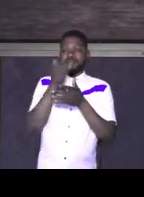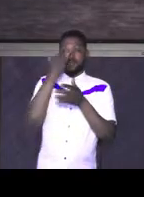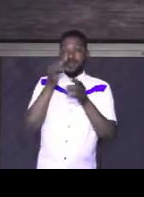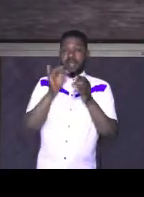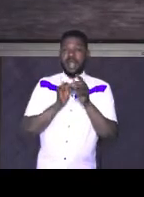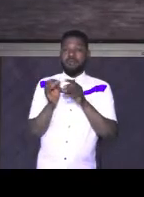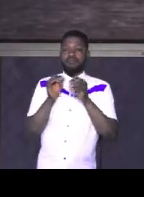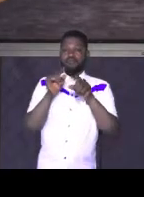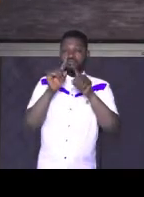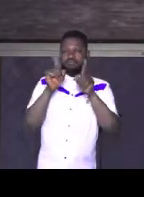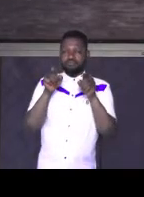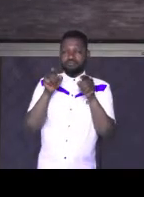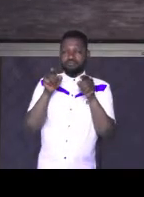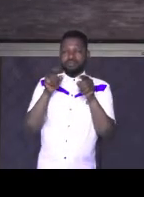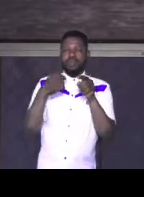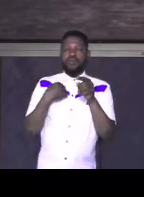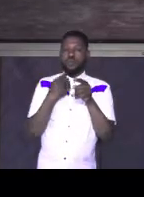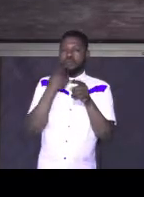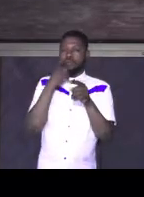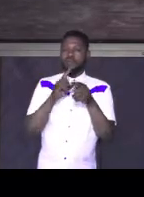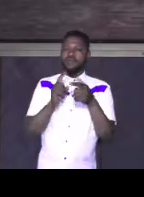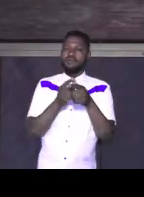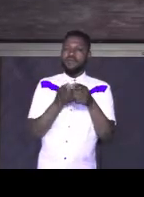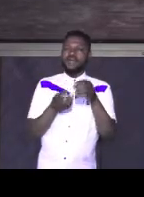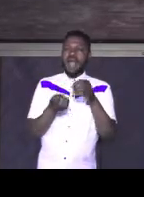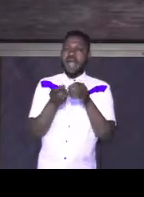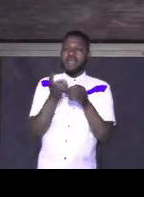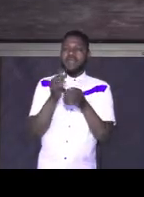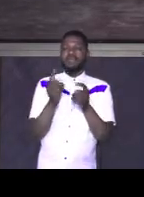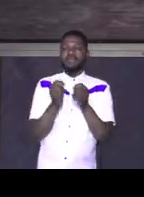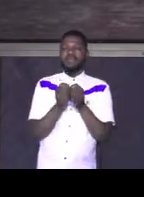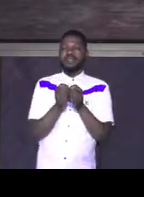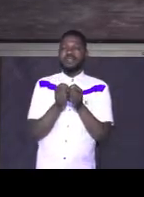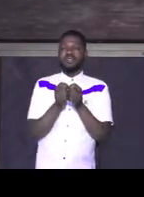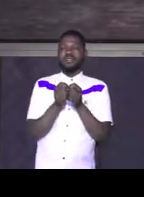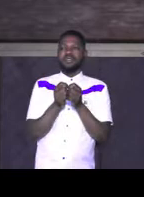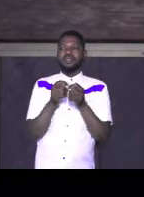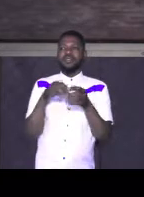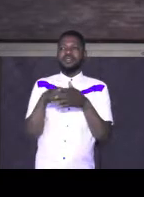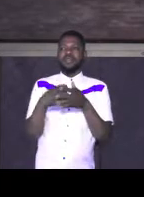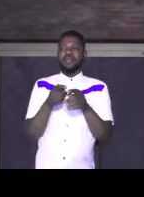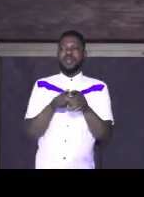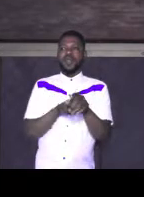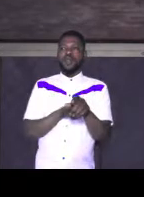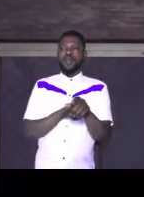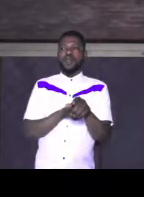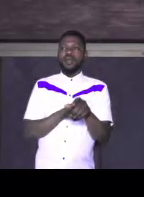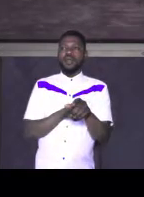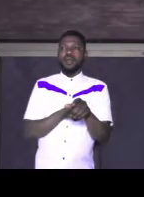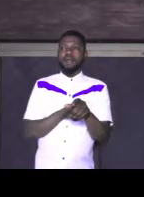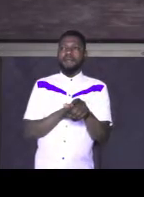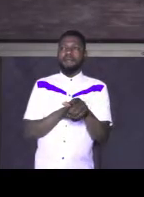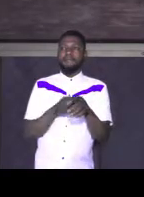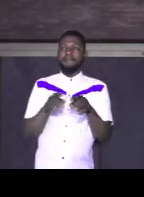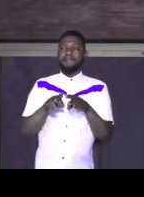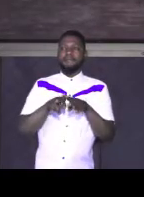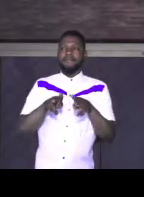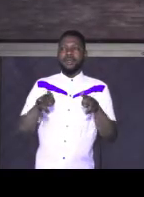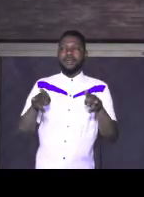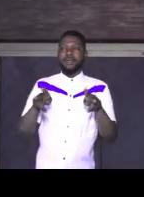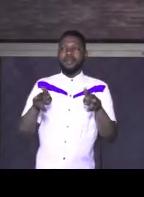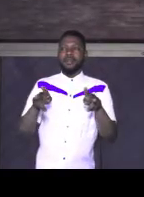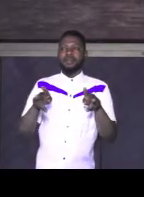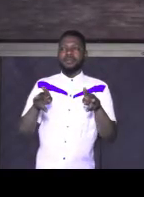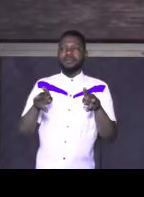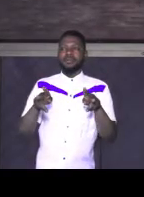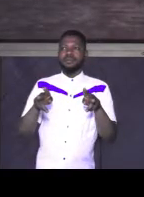in brackets. We must first add them together, because remember that in the longer parallelogram,